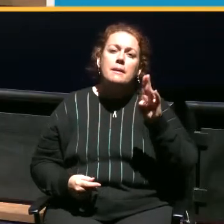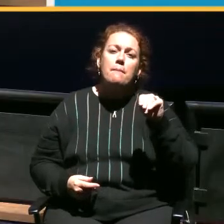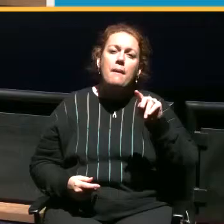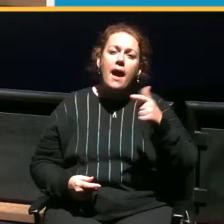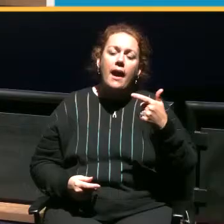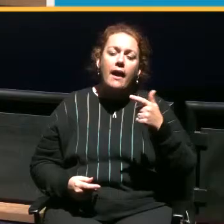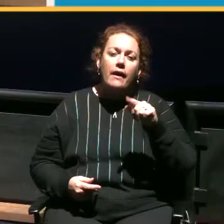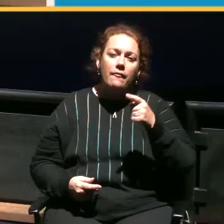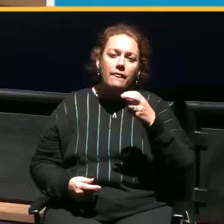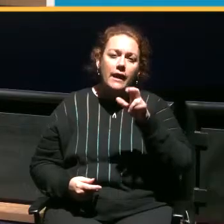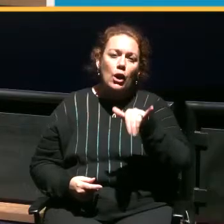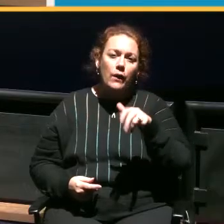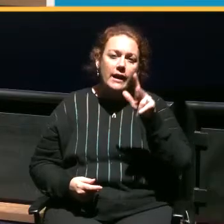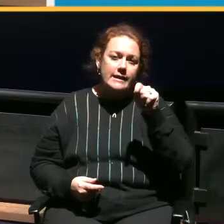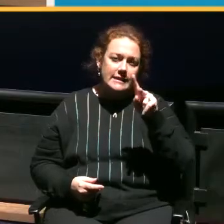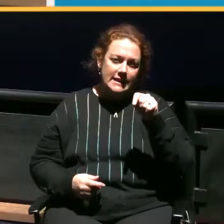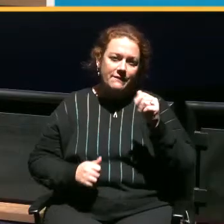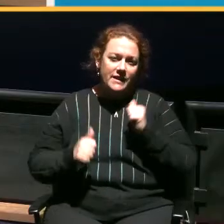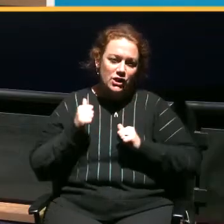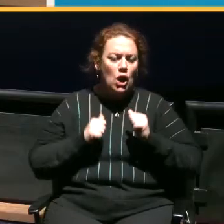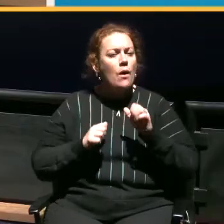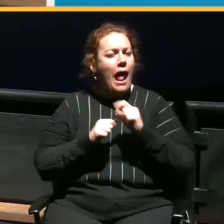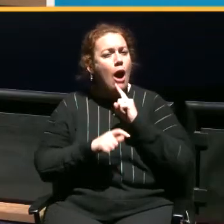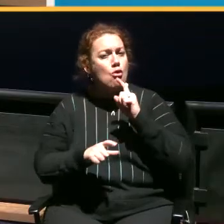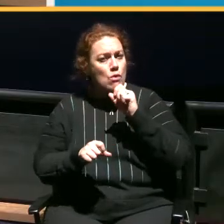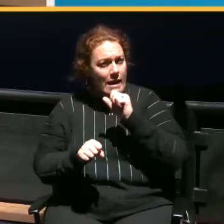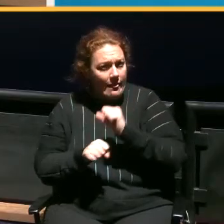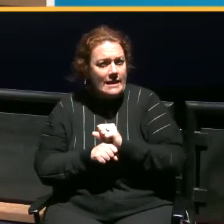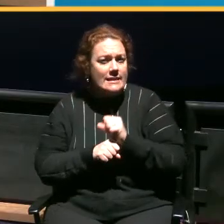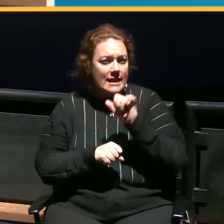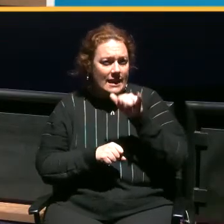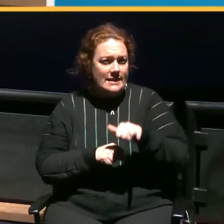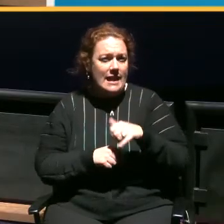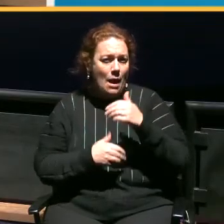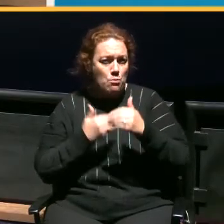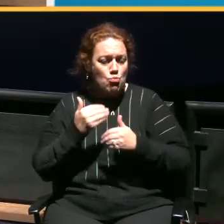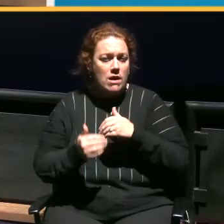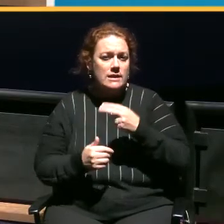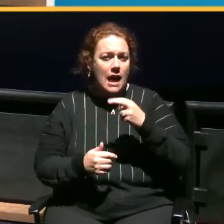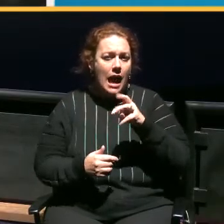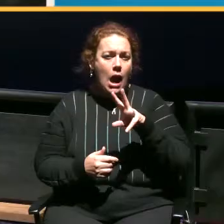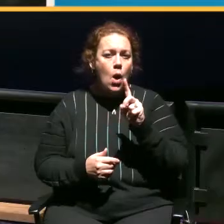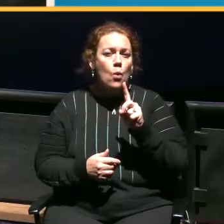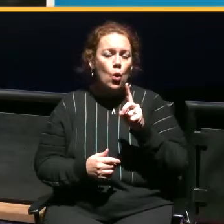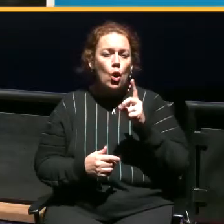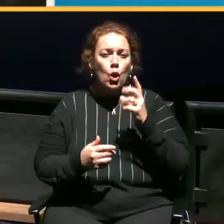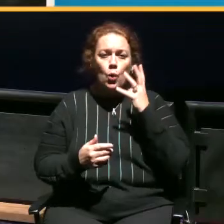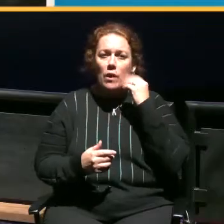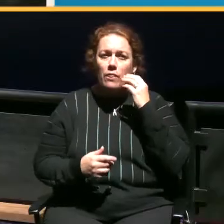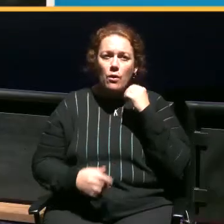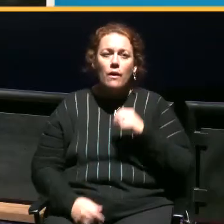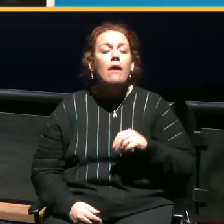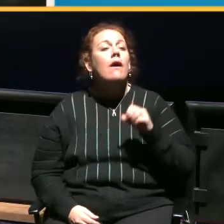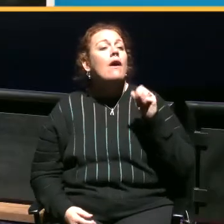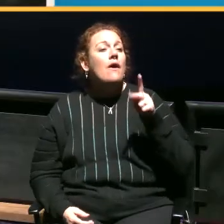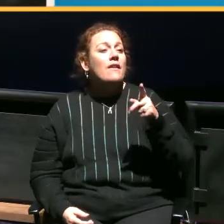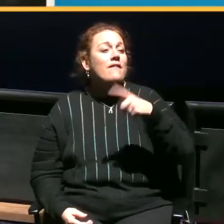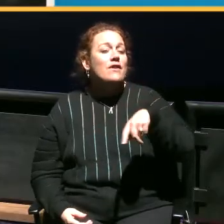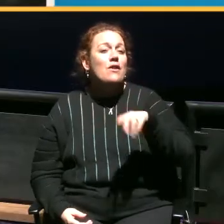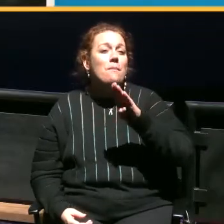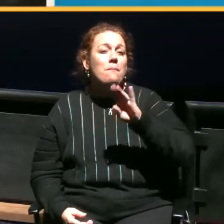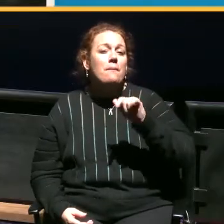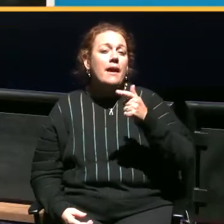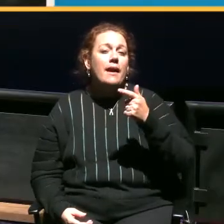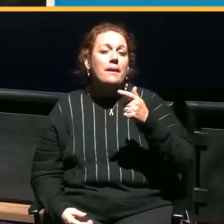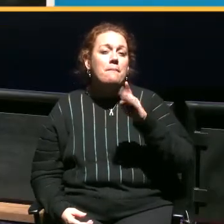realistic is the process that Howard went through? All right, so this is for Big Bang Theory fans, I